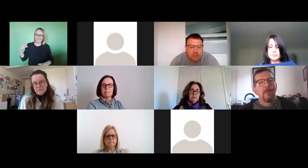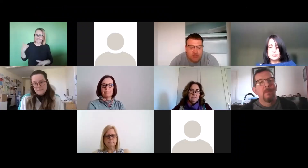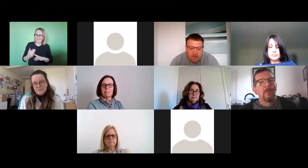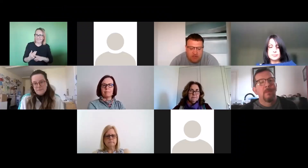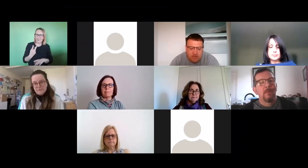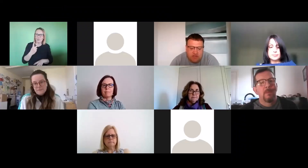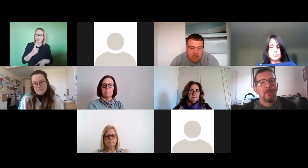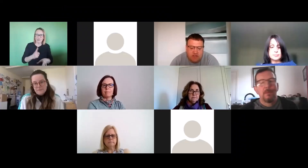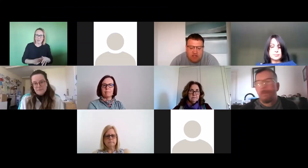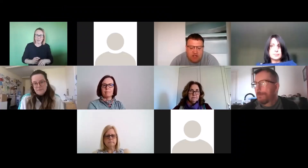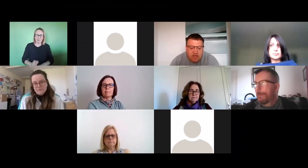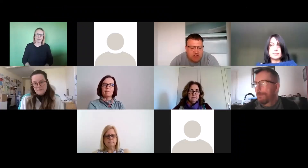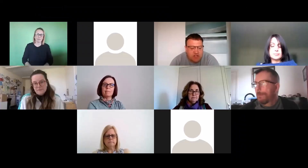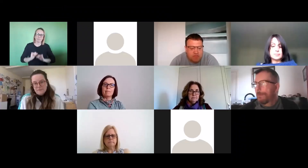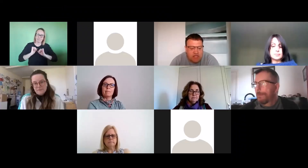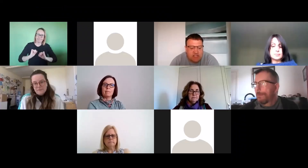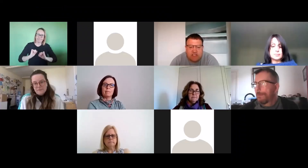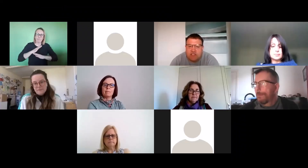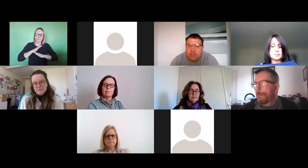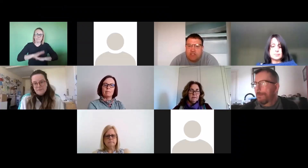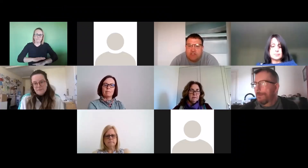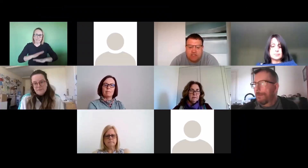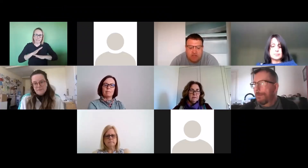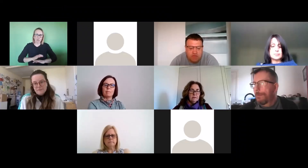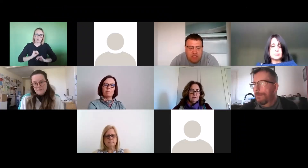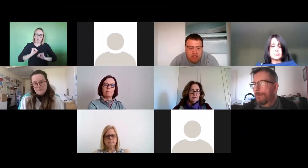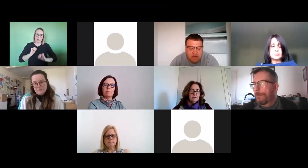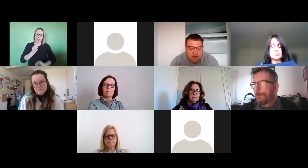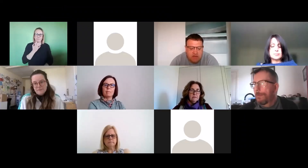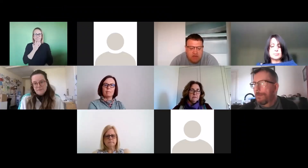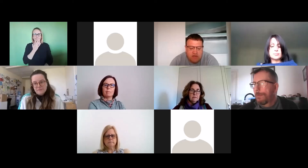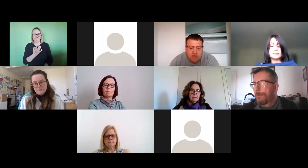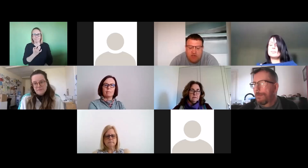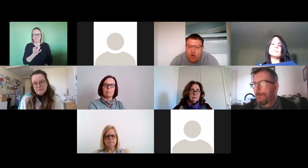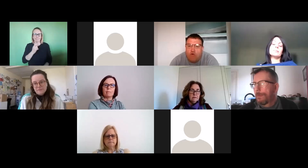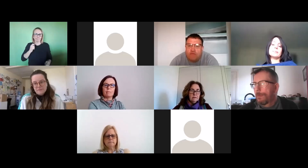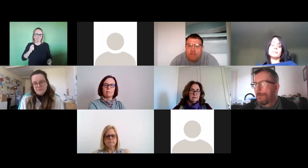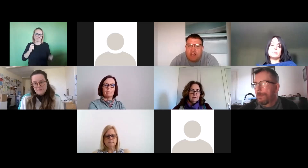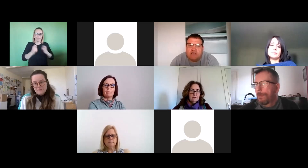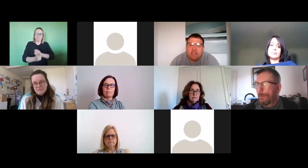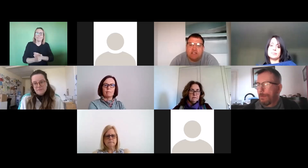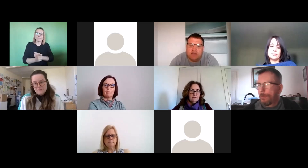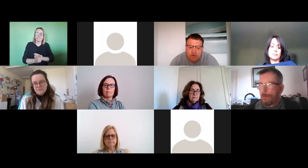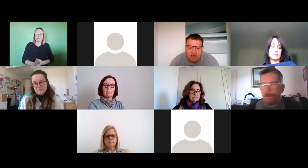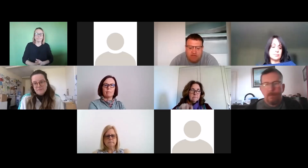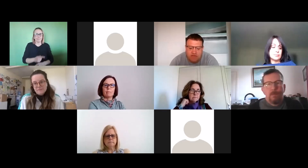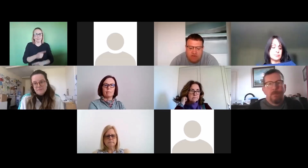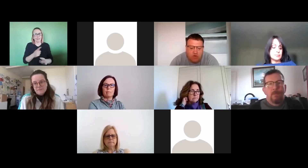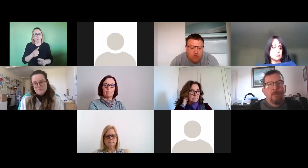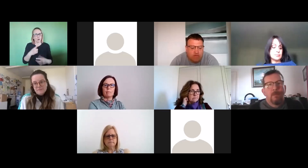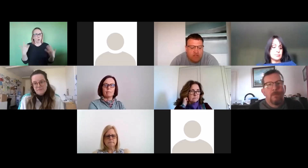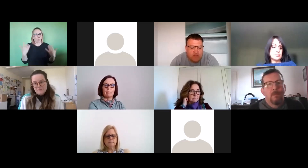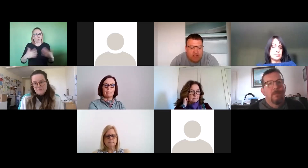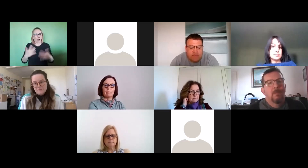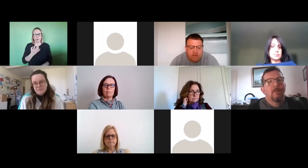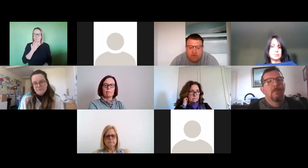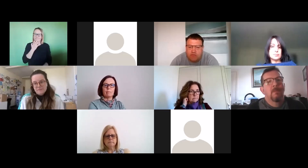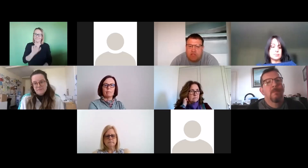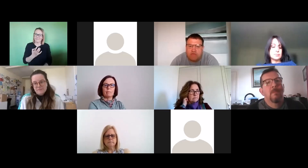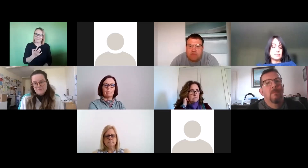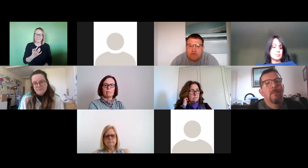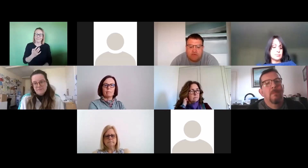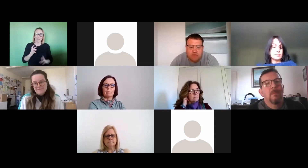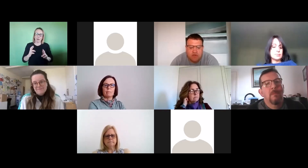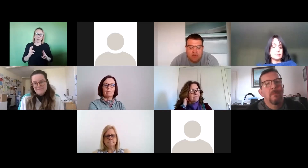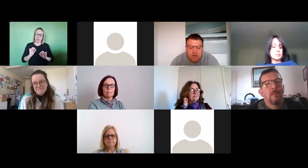their patience and their courage in embracing the changes that we've made. You're all fantastically brave, and hopefully your lives will